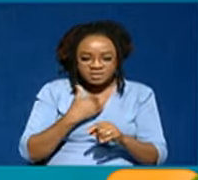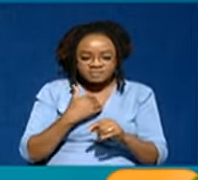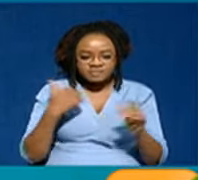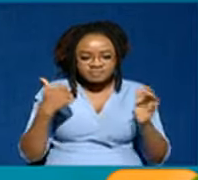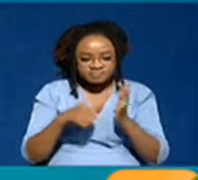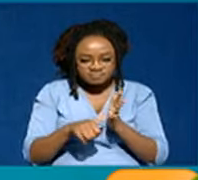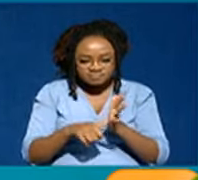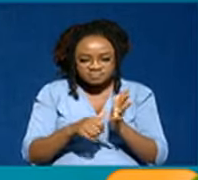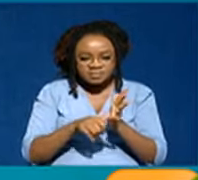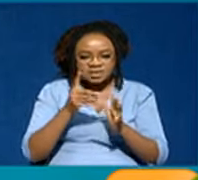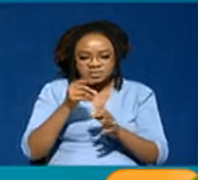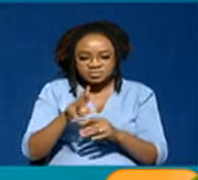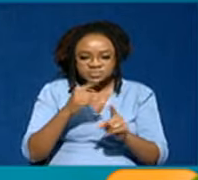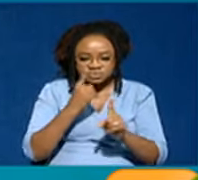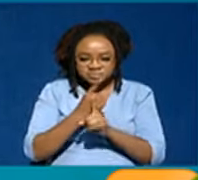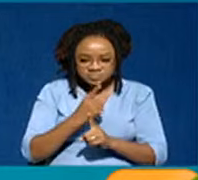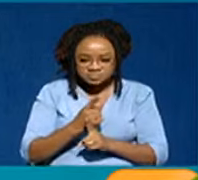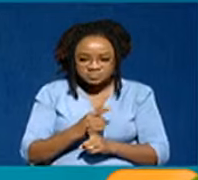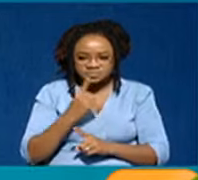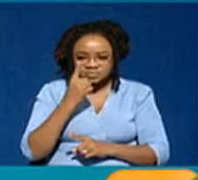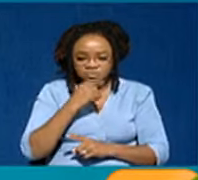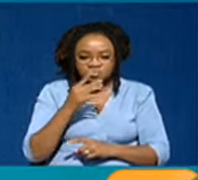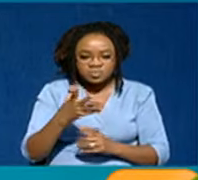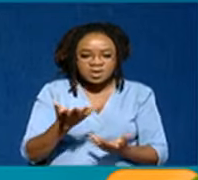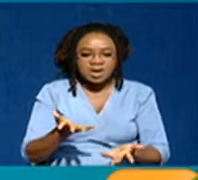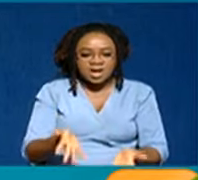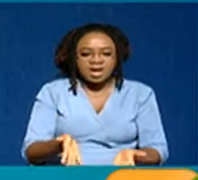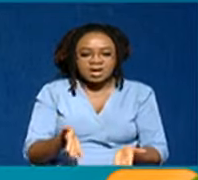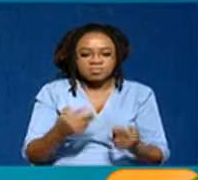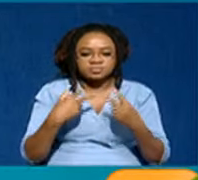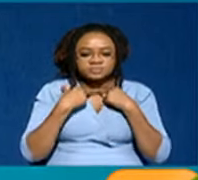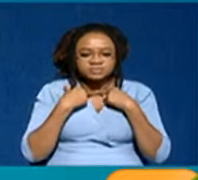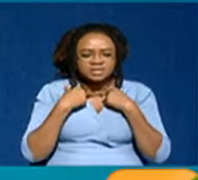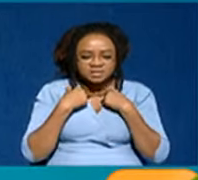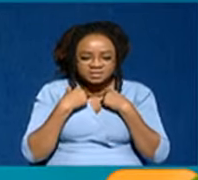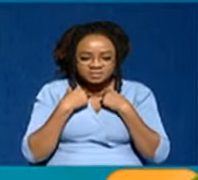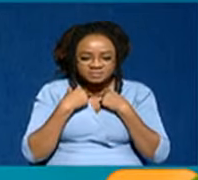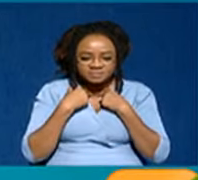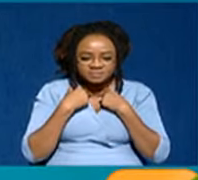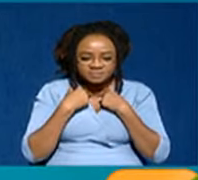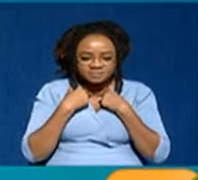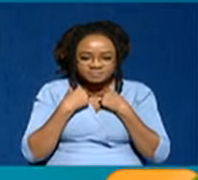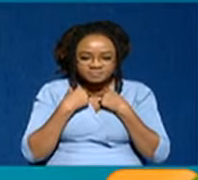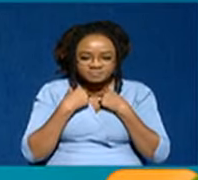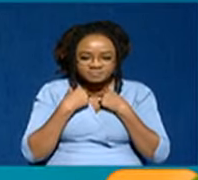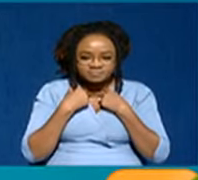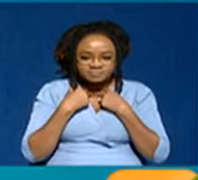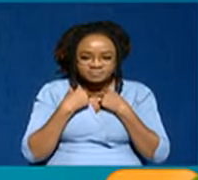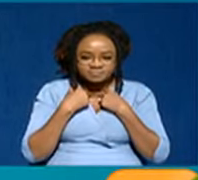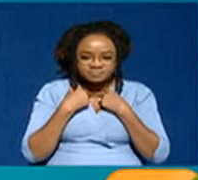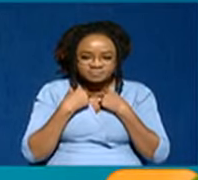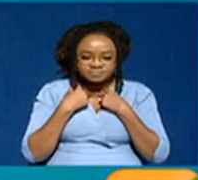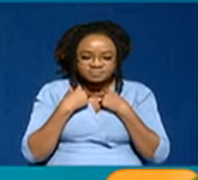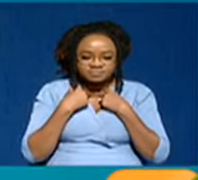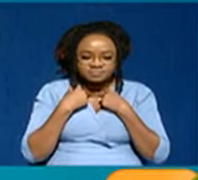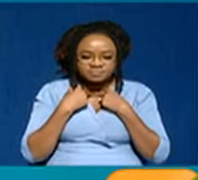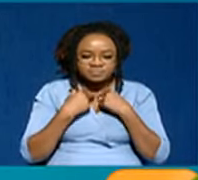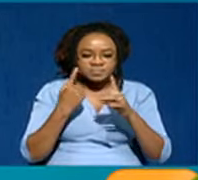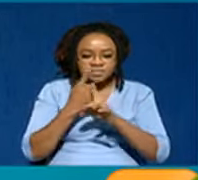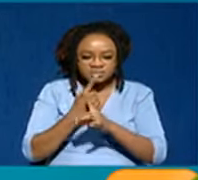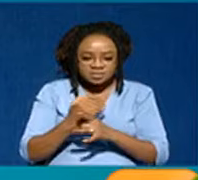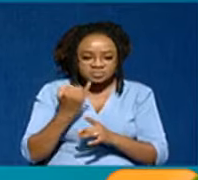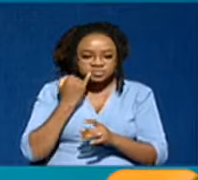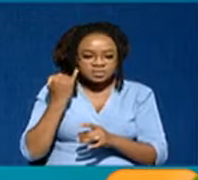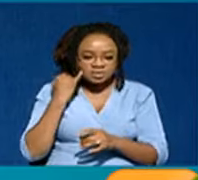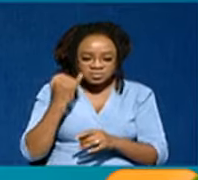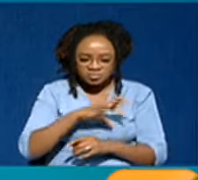doctors who have been turned into slaves in the hospitals. He works in Kenyatta National Hospital or in KUCO or in Nakuru County